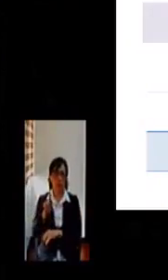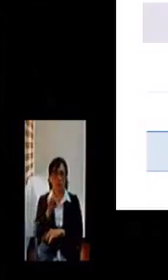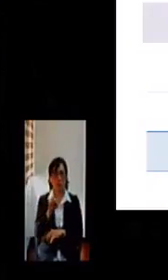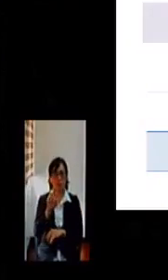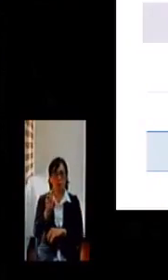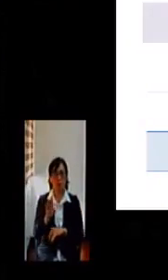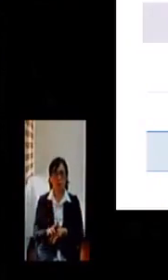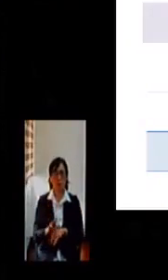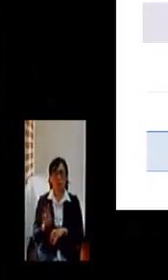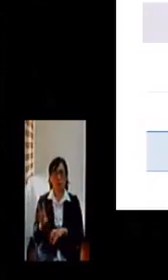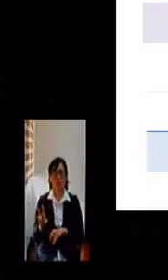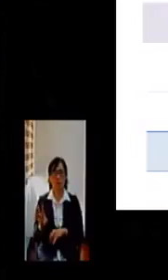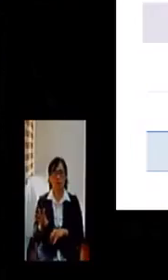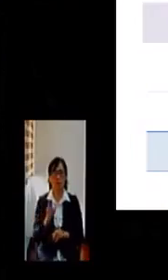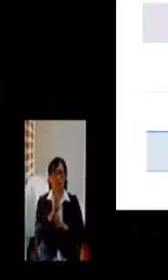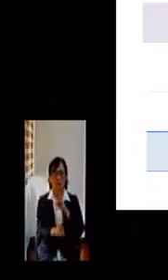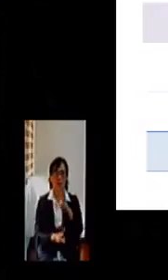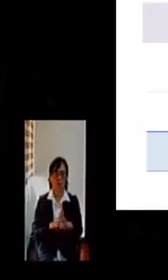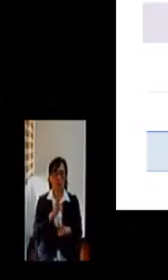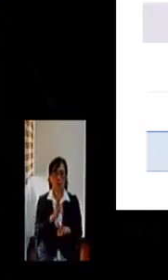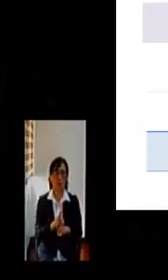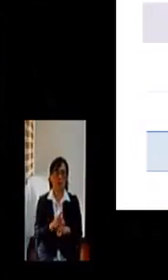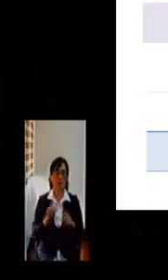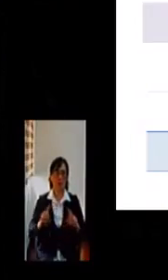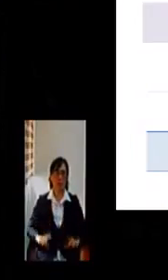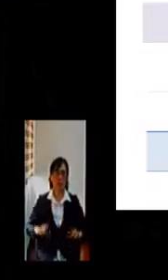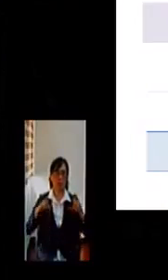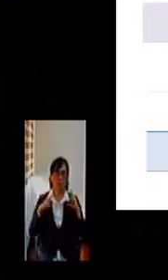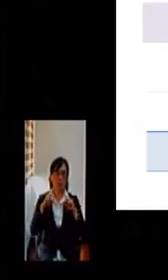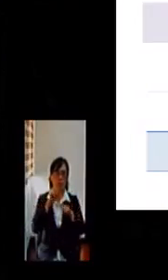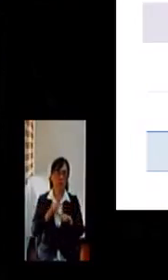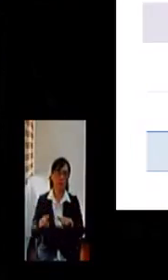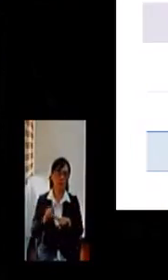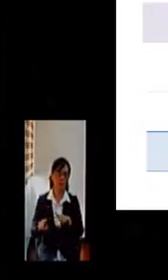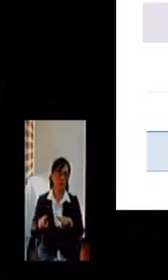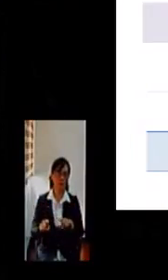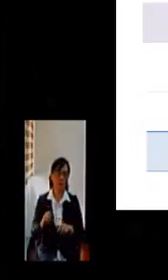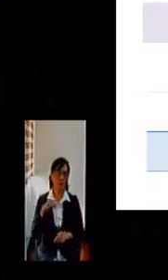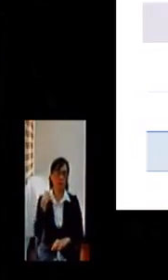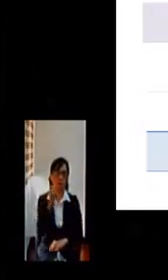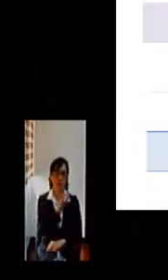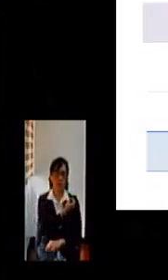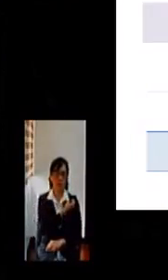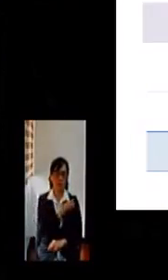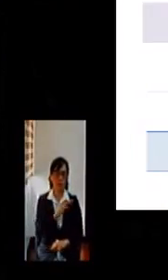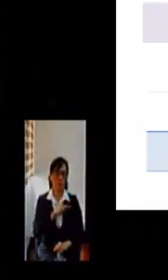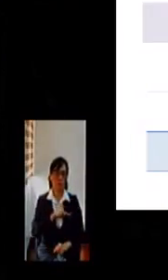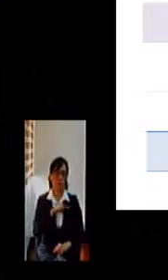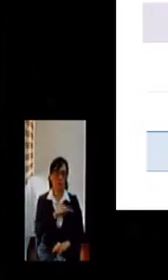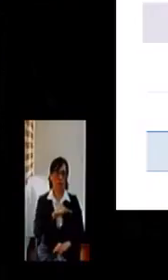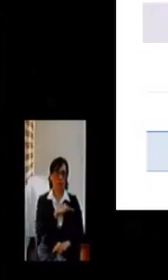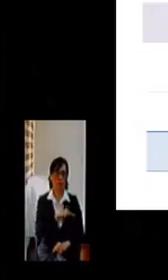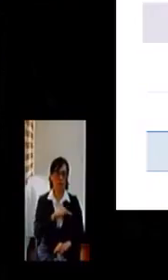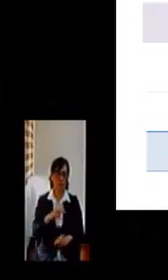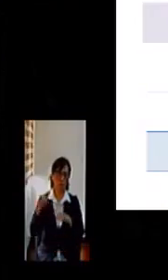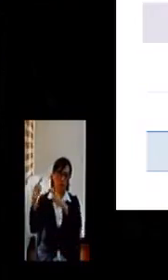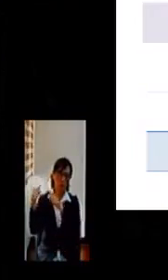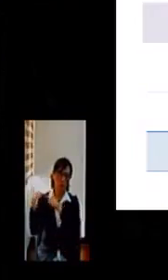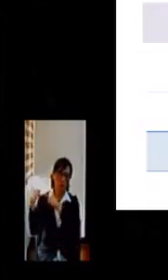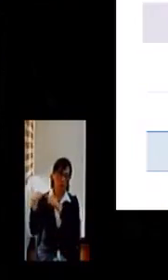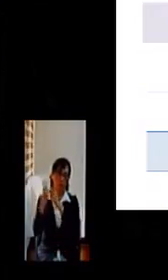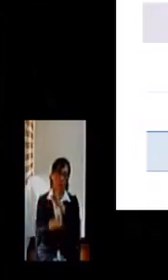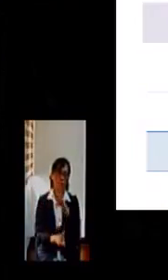world's biodiversity will be obliterated. And that is our moral responsibility to the